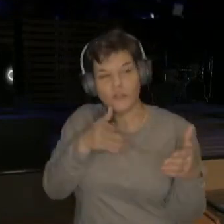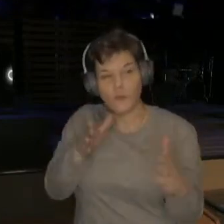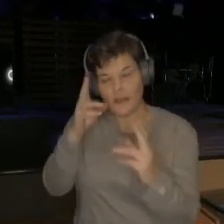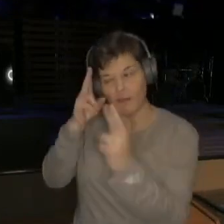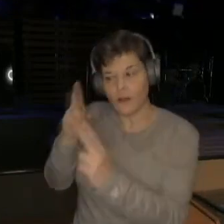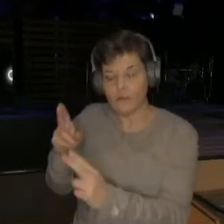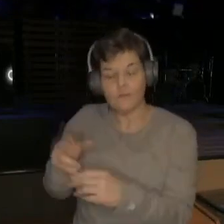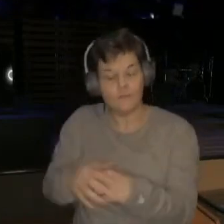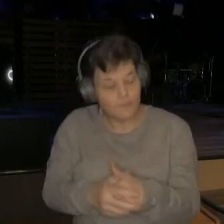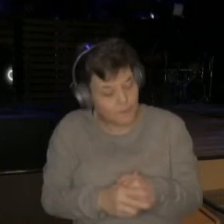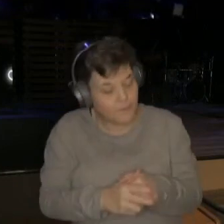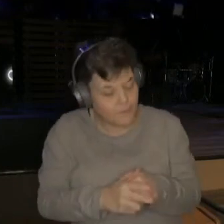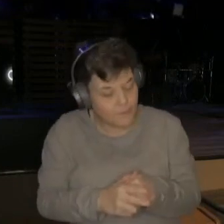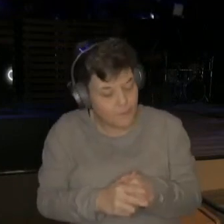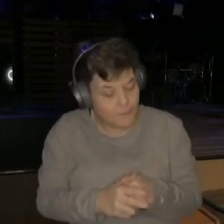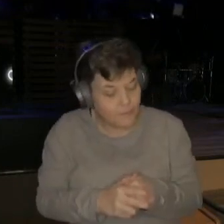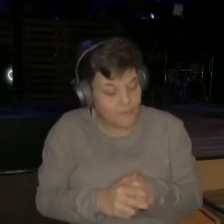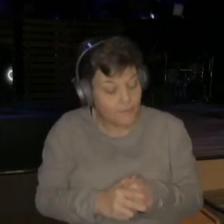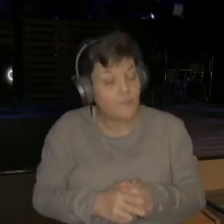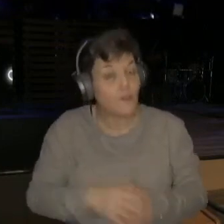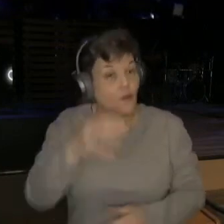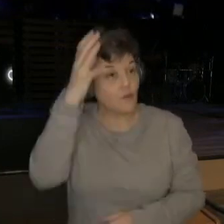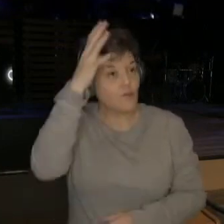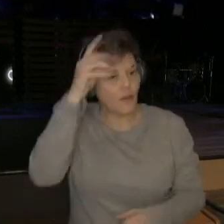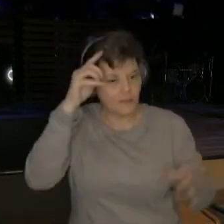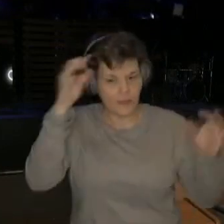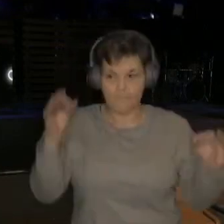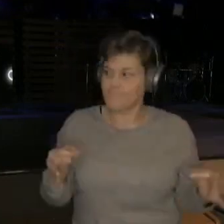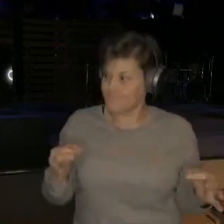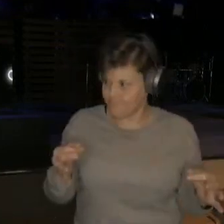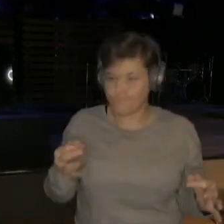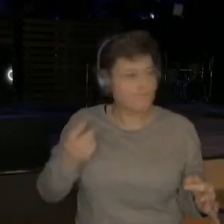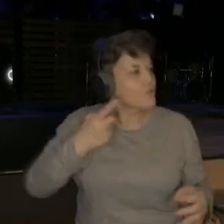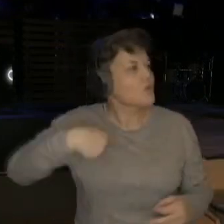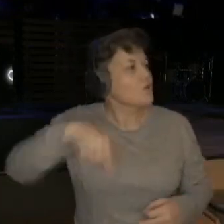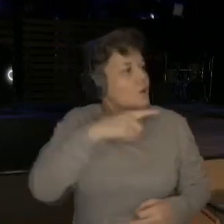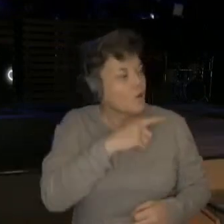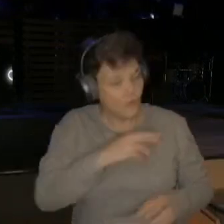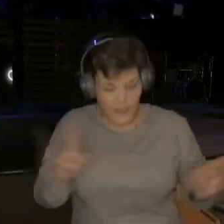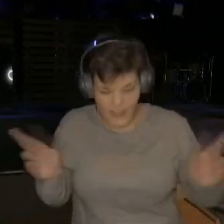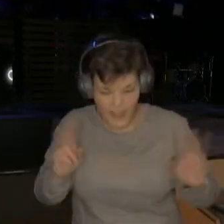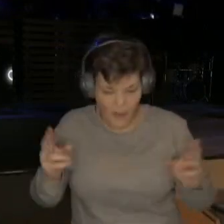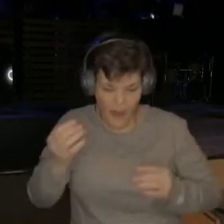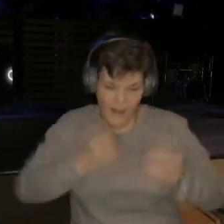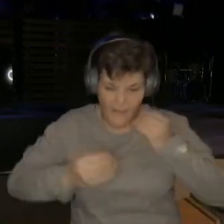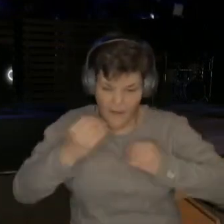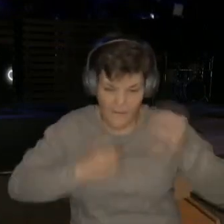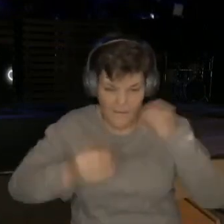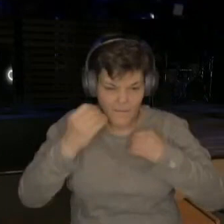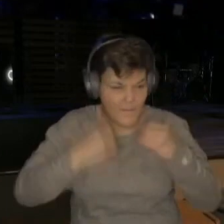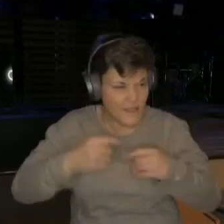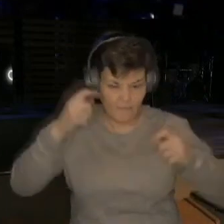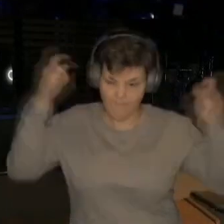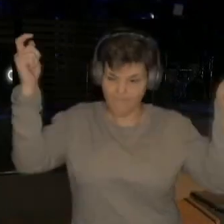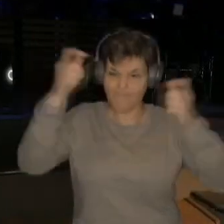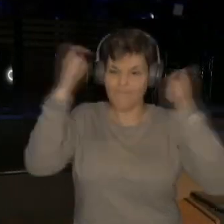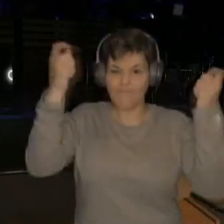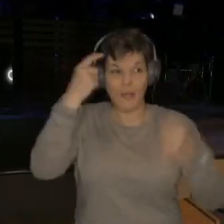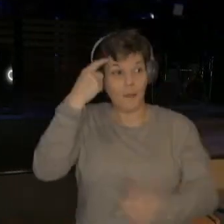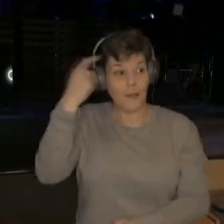Let's prepare a great feast and celebrate, for my beloved son was once dead, and now he's